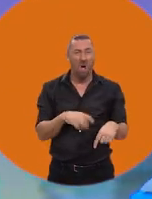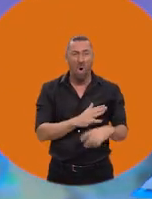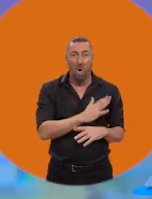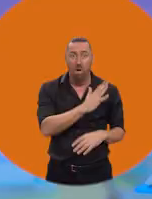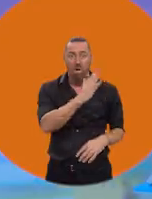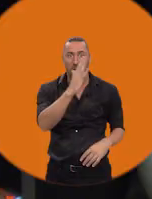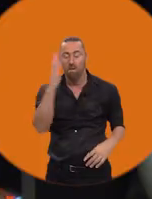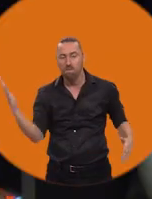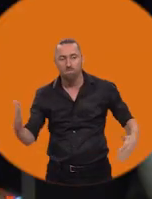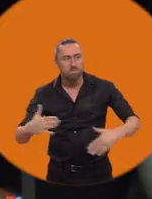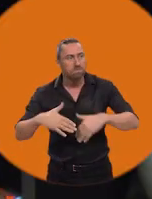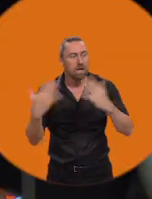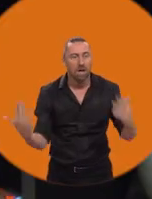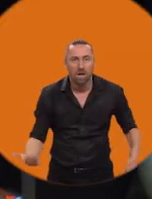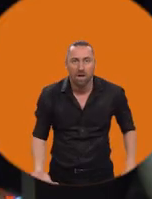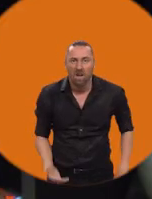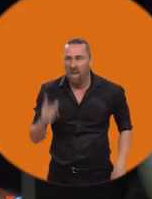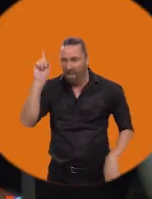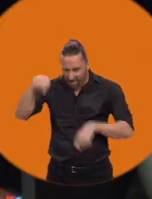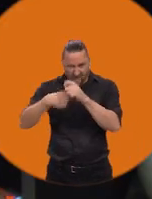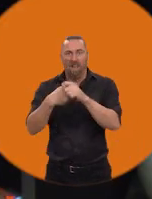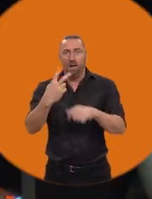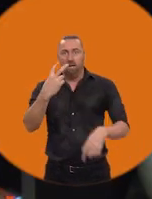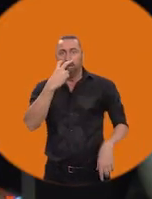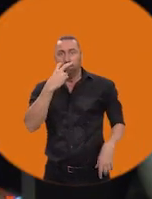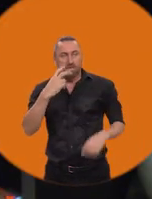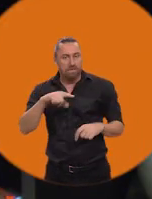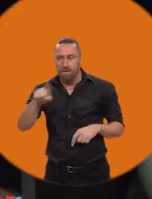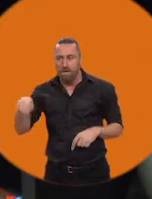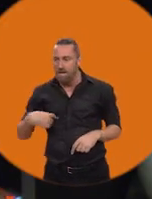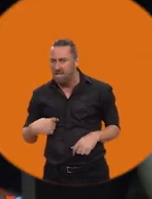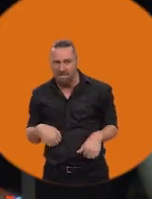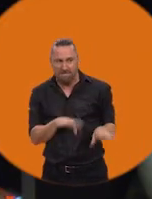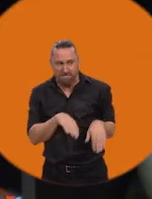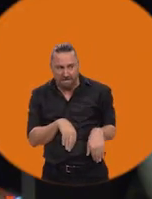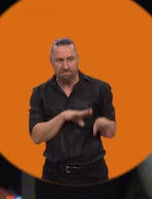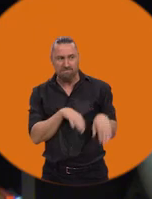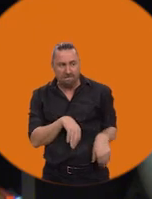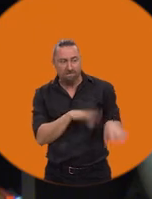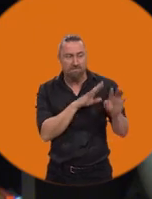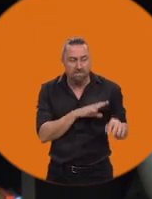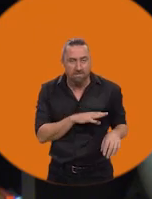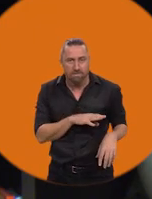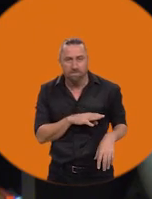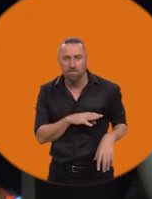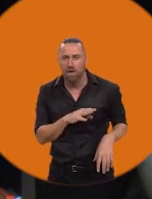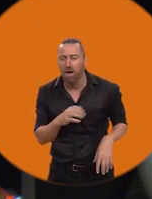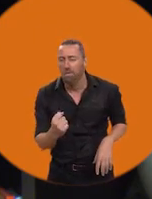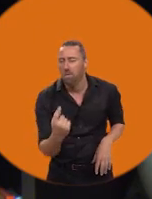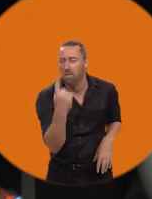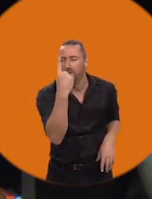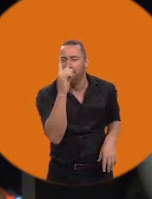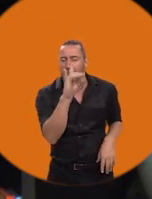By night time, they all wished he'd just go away. There was one among them who wished him to